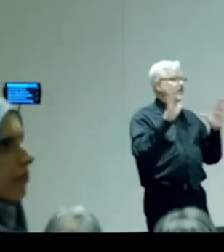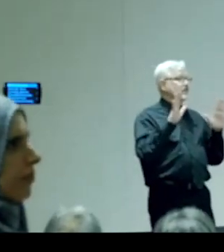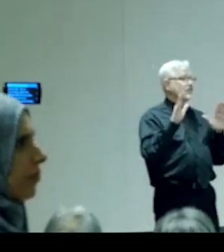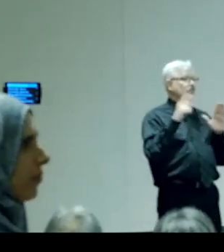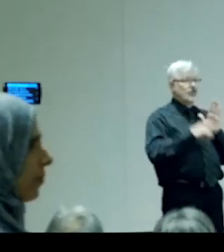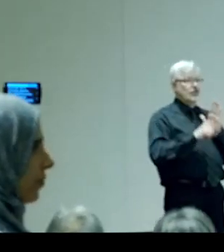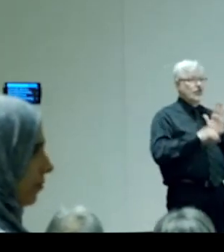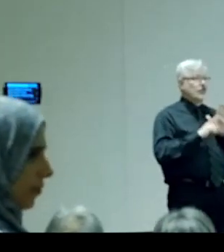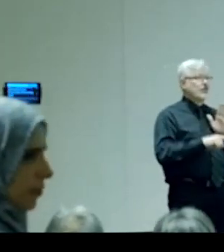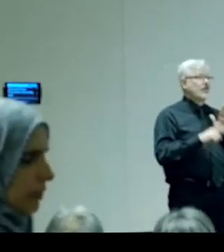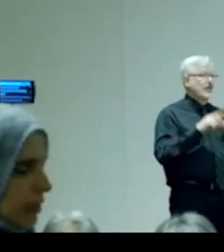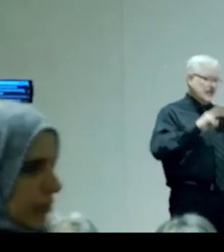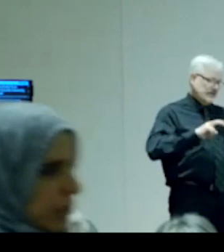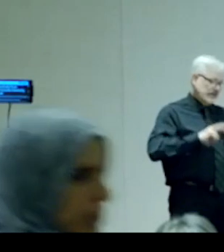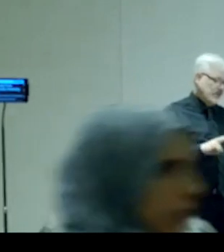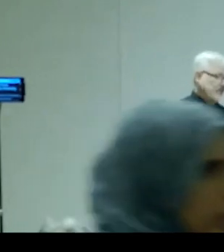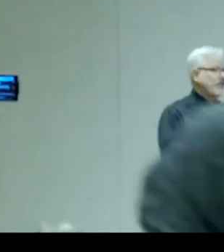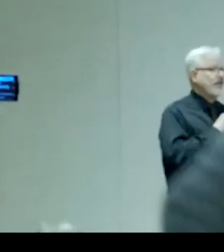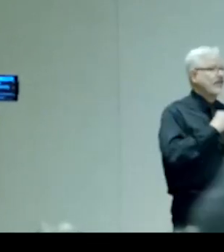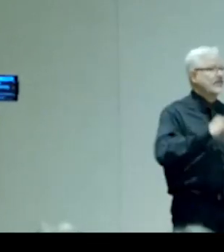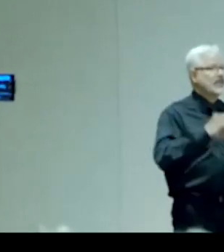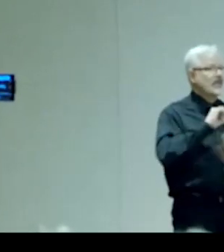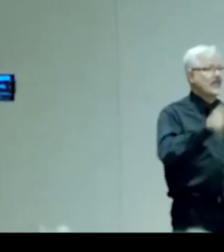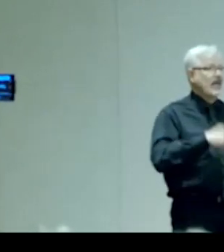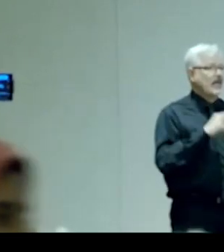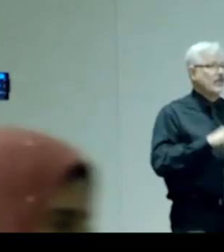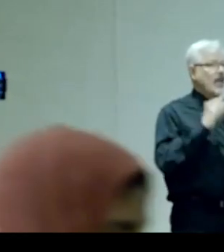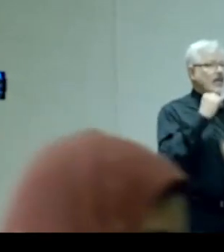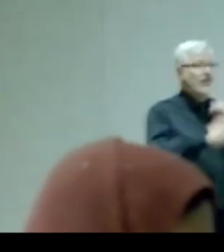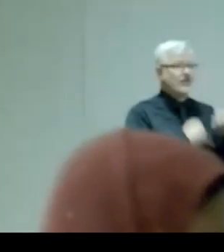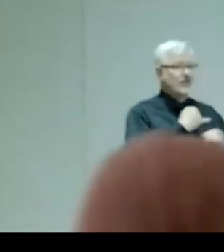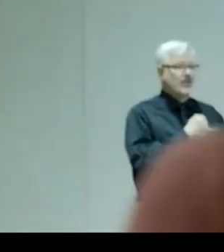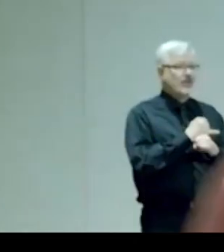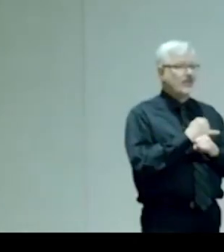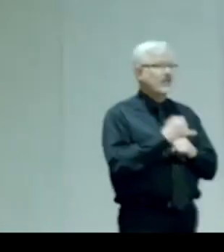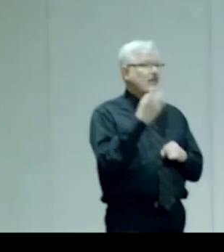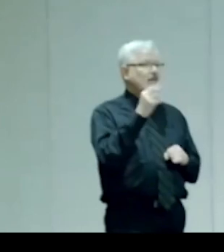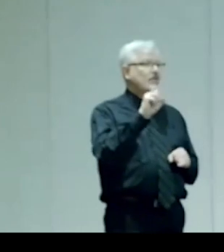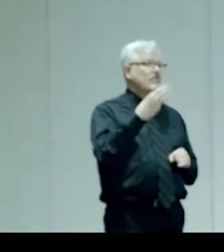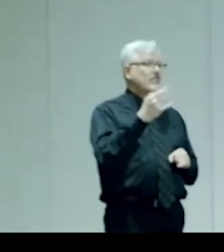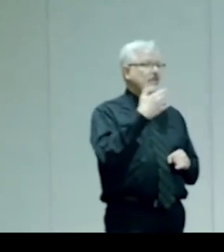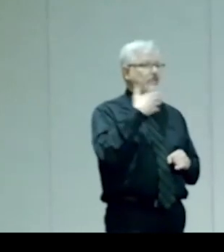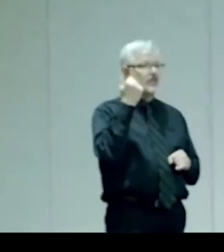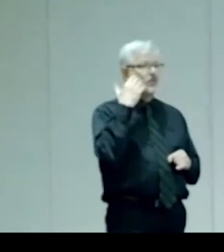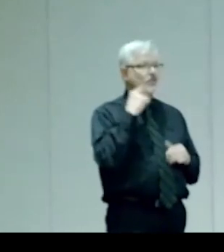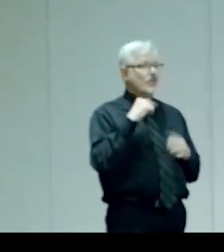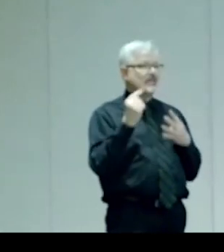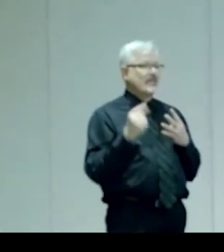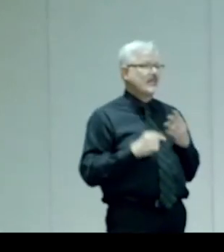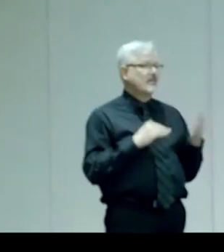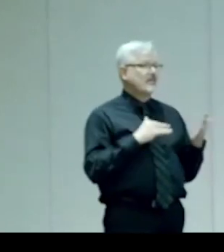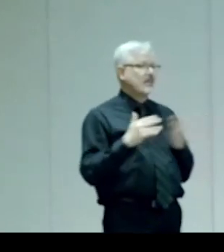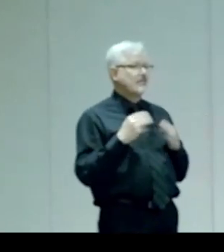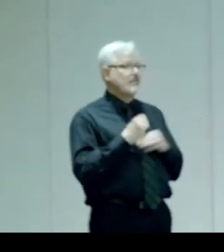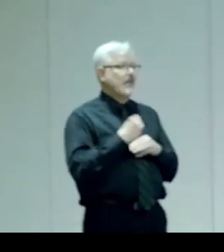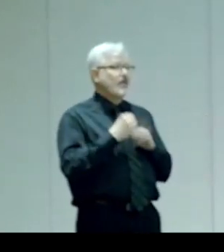research examines assessments of math and science nationally and internationally. Dr. Schmidt is best known for his detailed study of